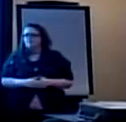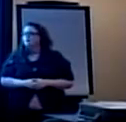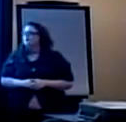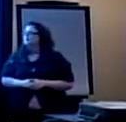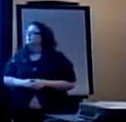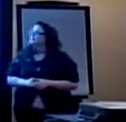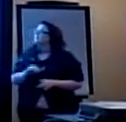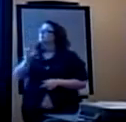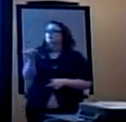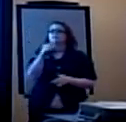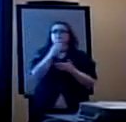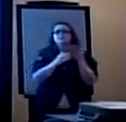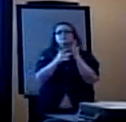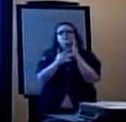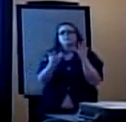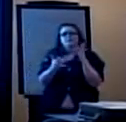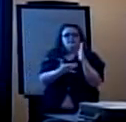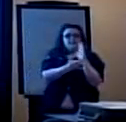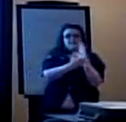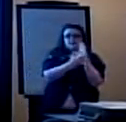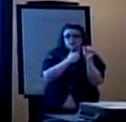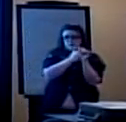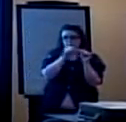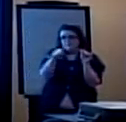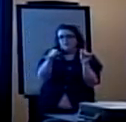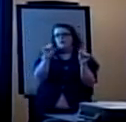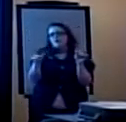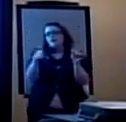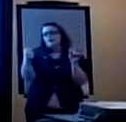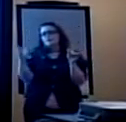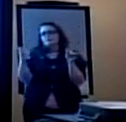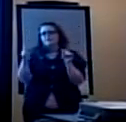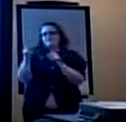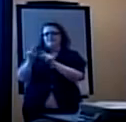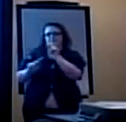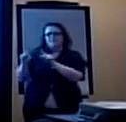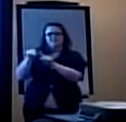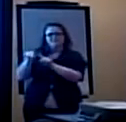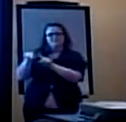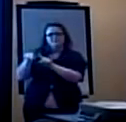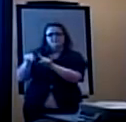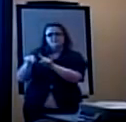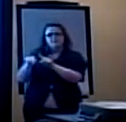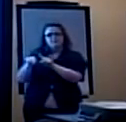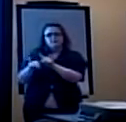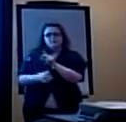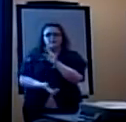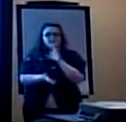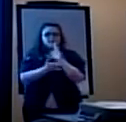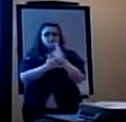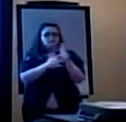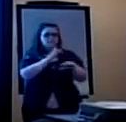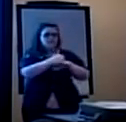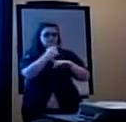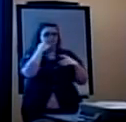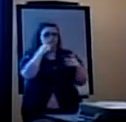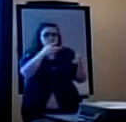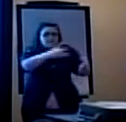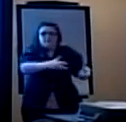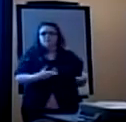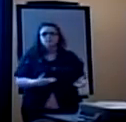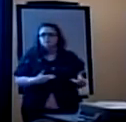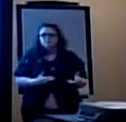technology, of course, is not just the technology, but also the people. Technology doesn't exist in a vacuum. A shovel that